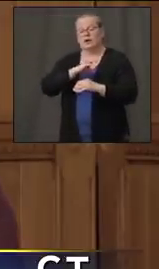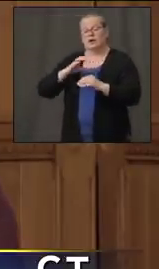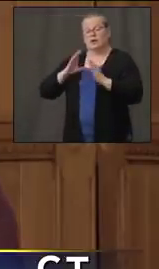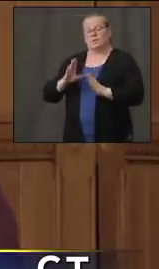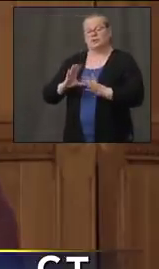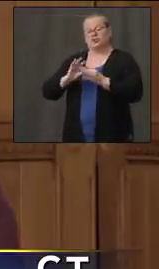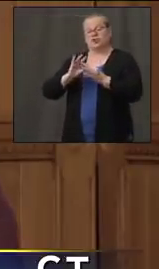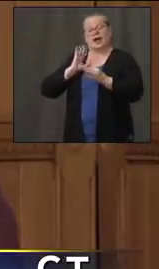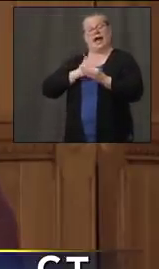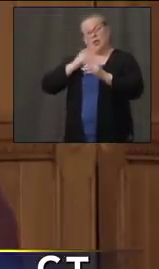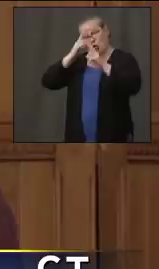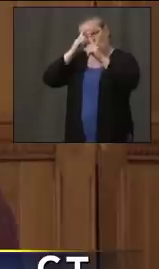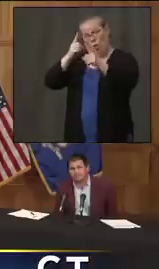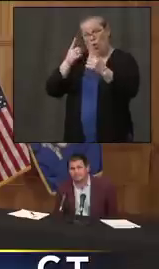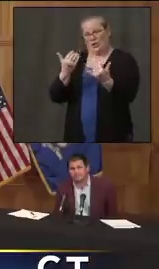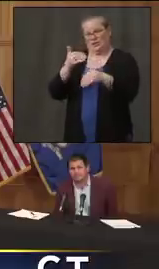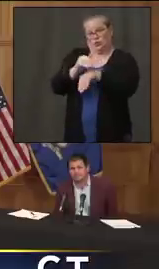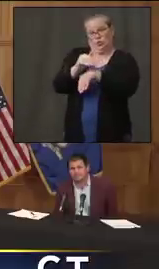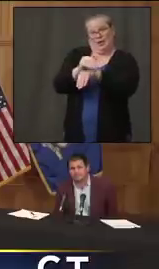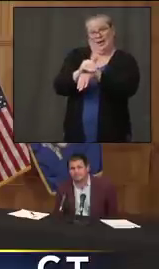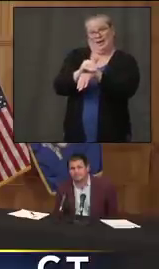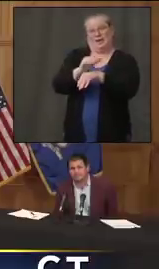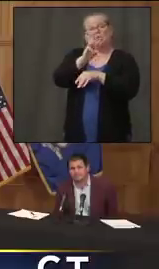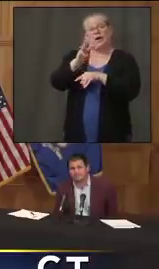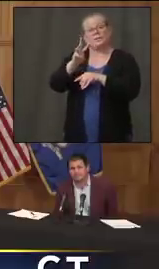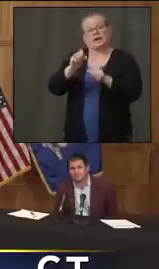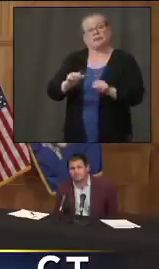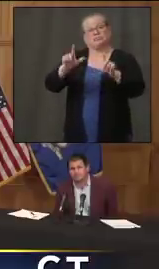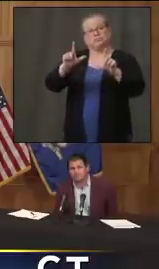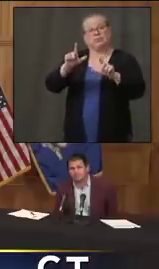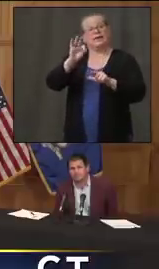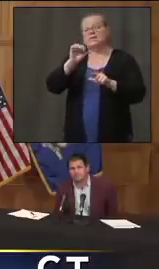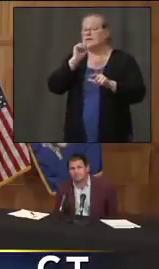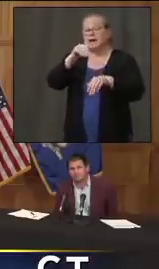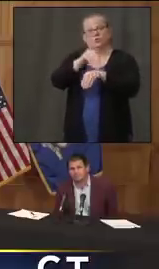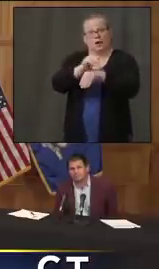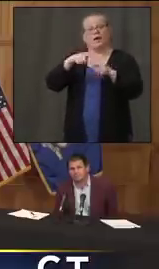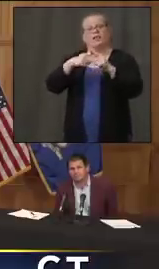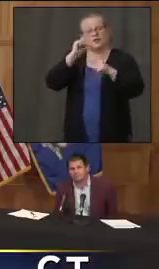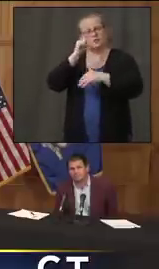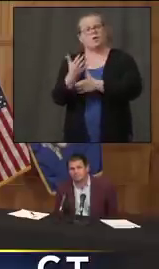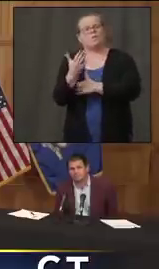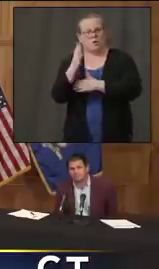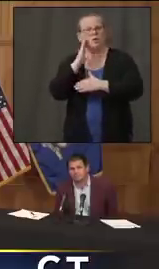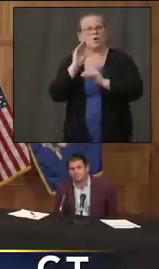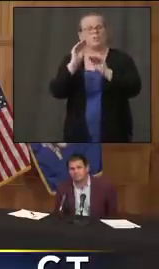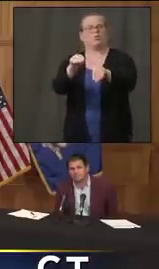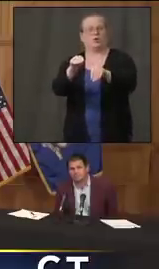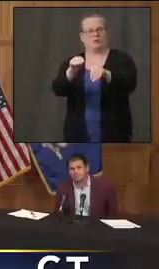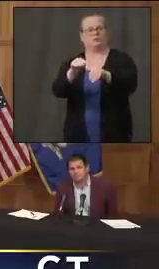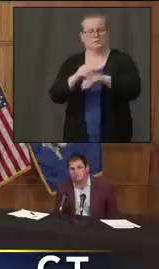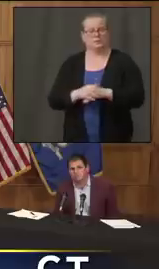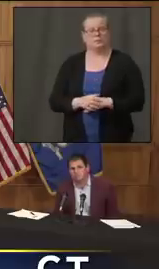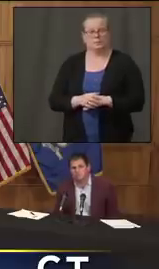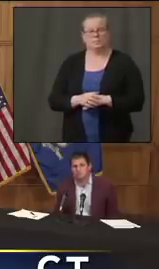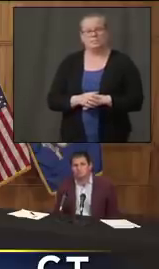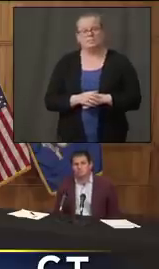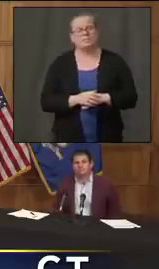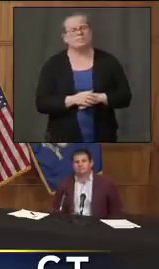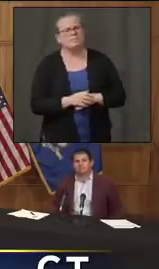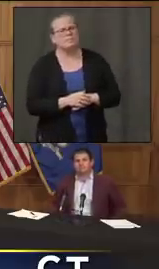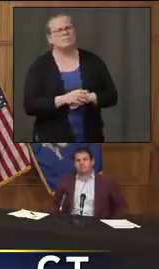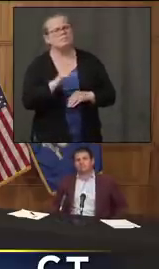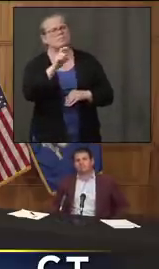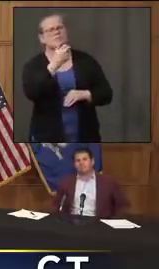tomorrow morning. And what about restaurants and hair salons? Where are they going to be able